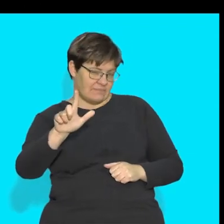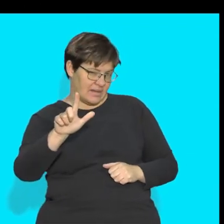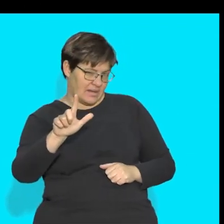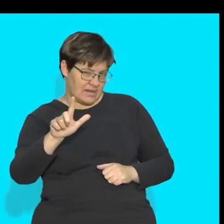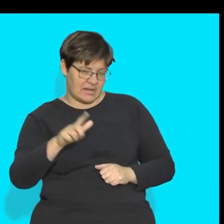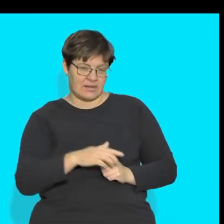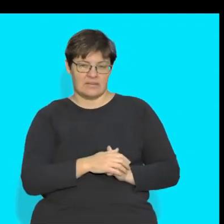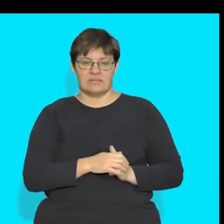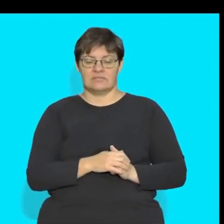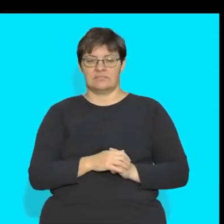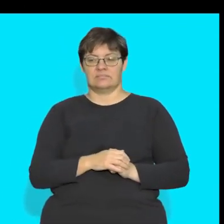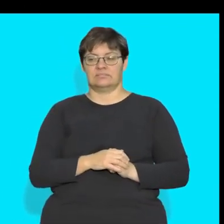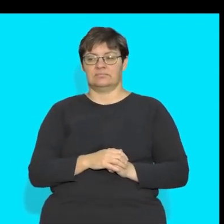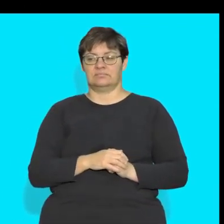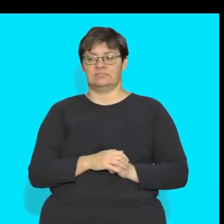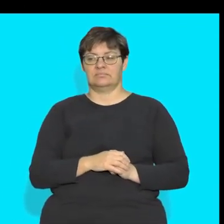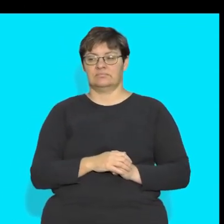6,17.